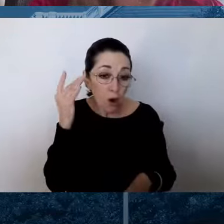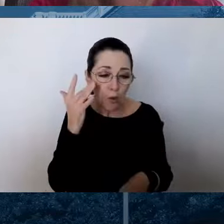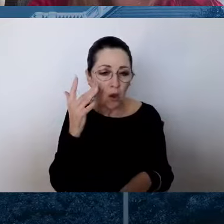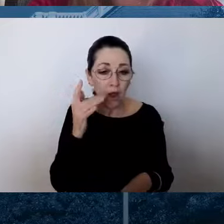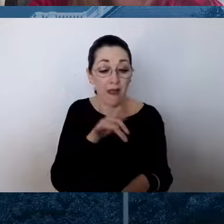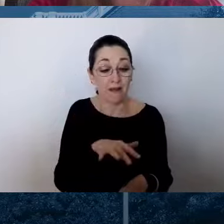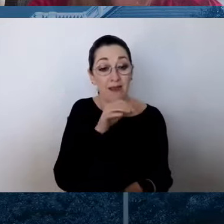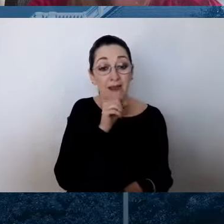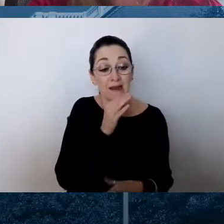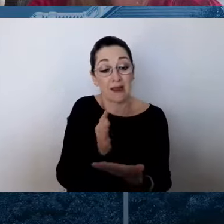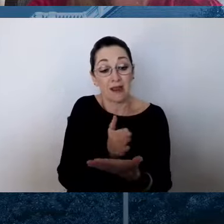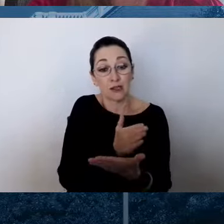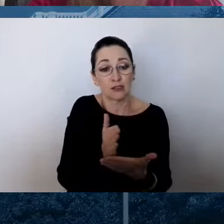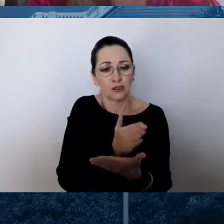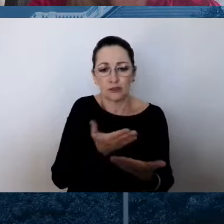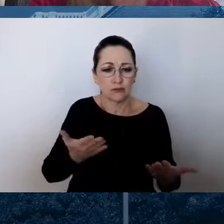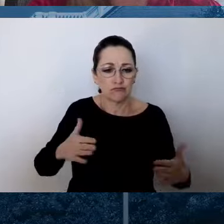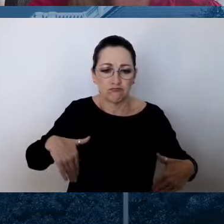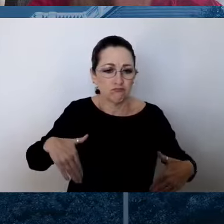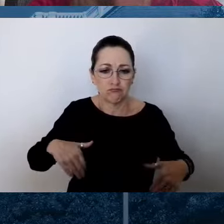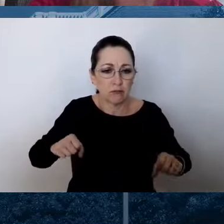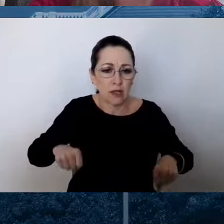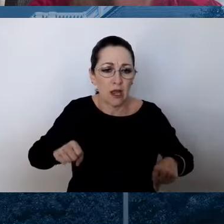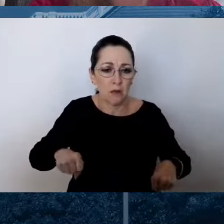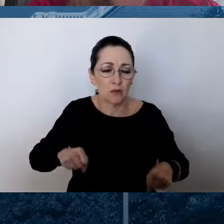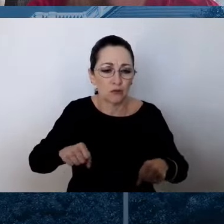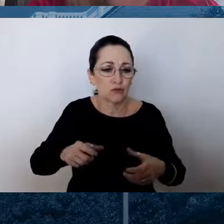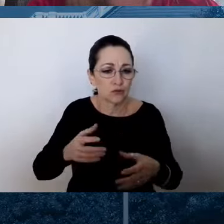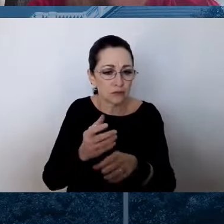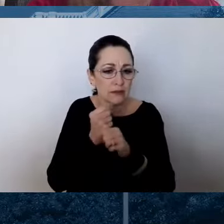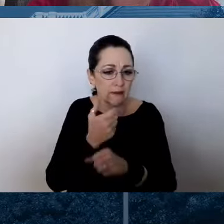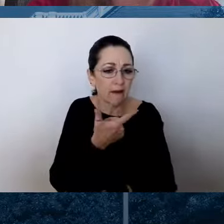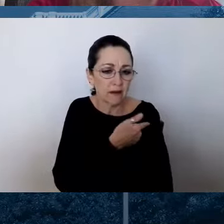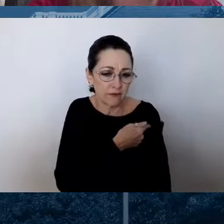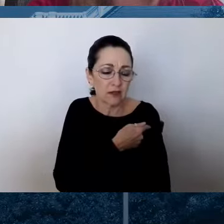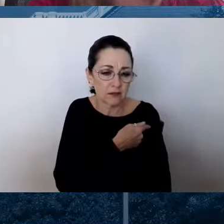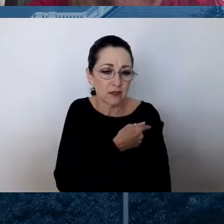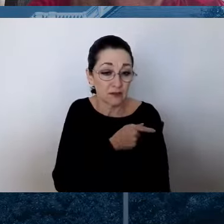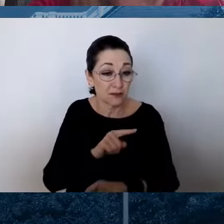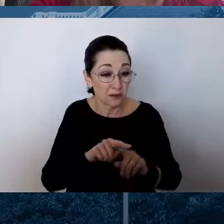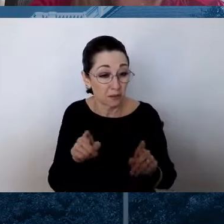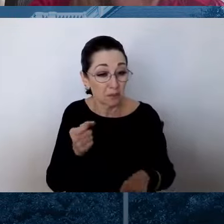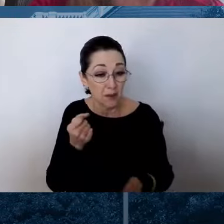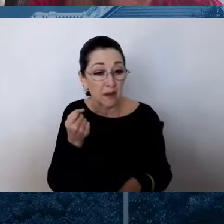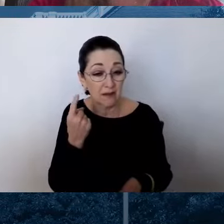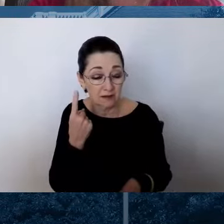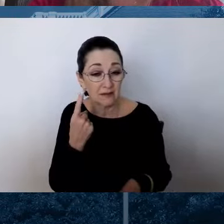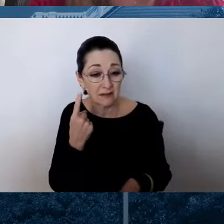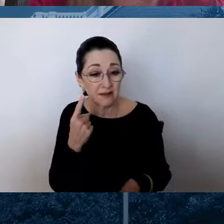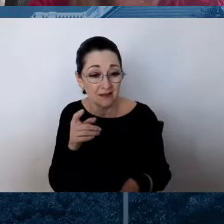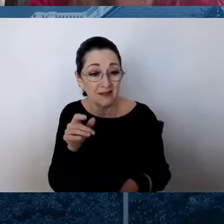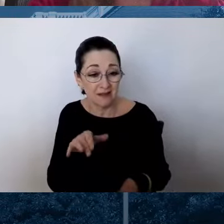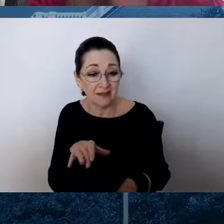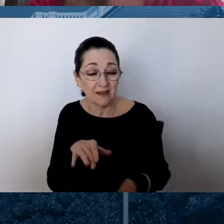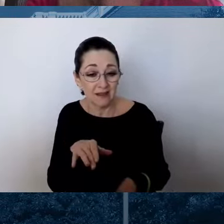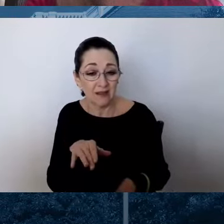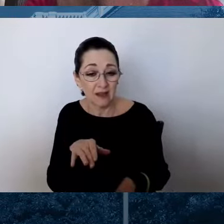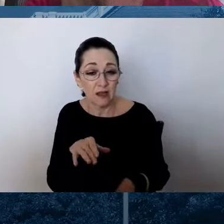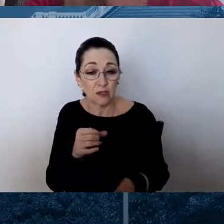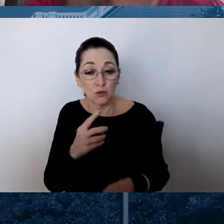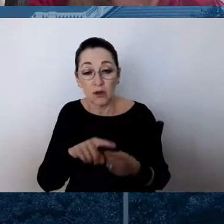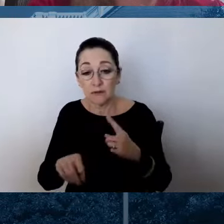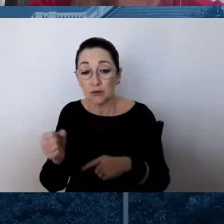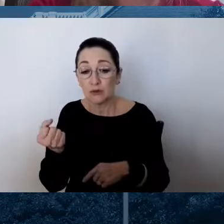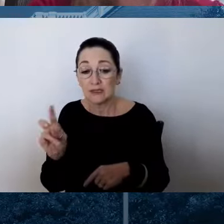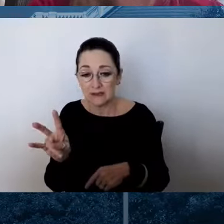12 to 17-year-old age group has been in a close second place during this time period. Just